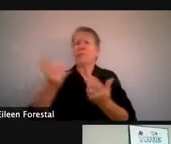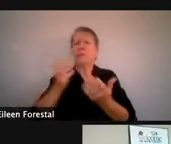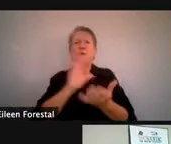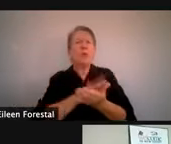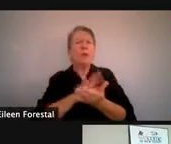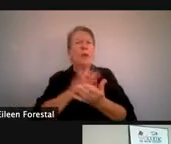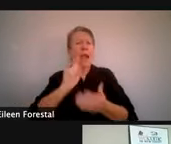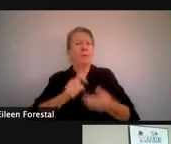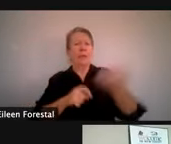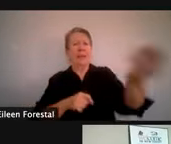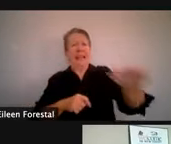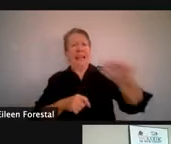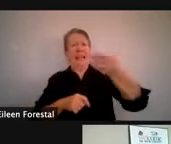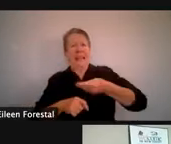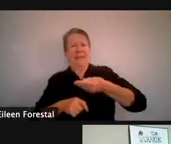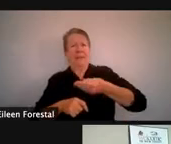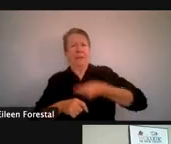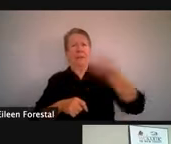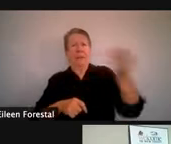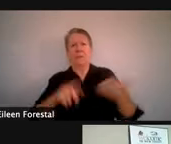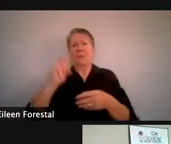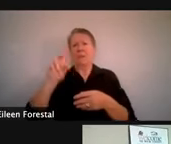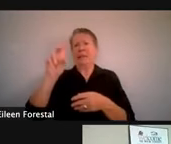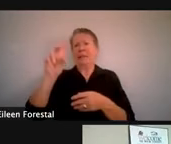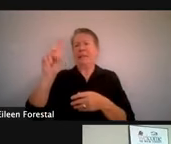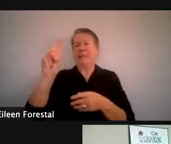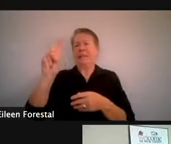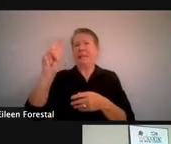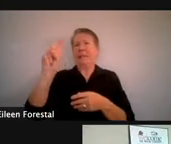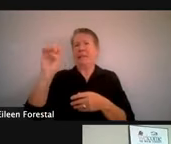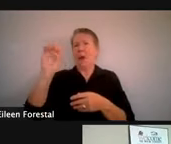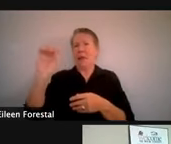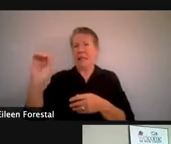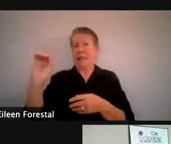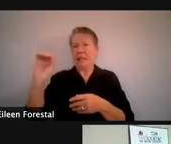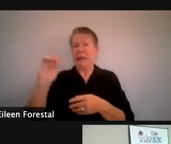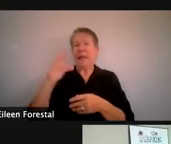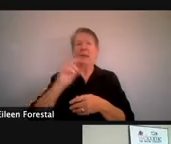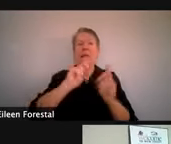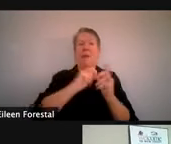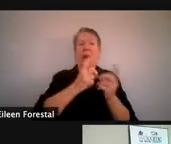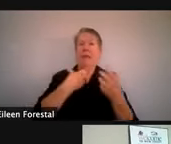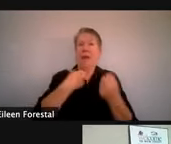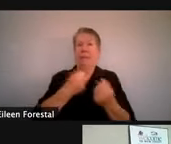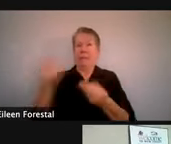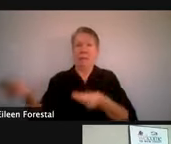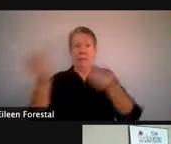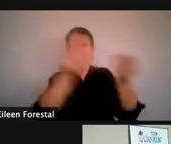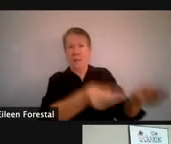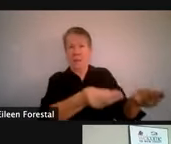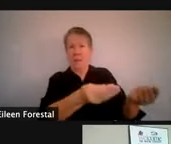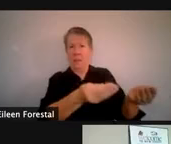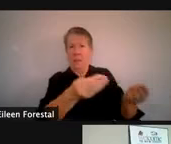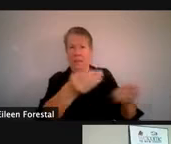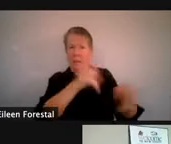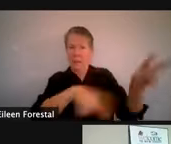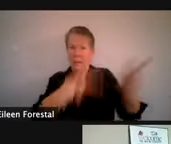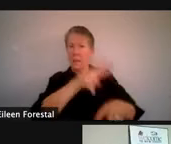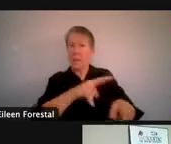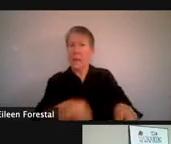with DOH's input approved, and that included some very specific safety protocols, and that included social